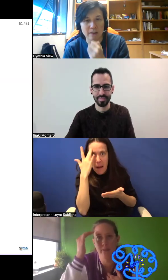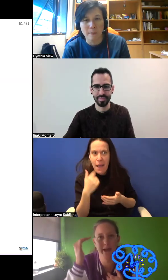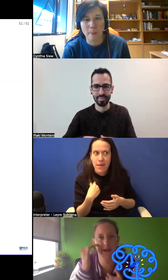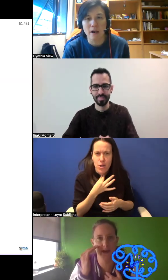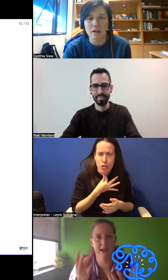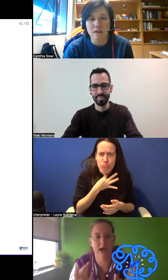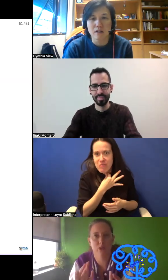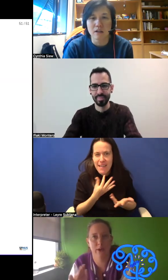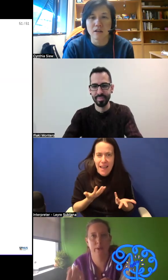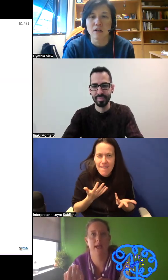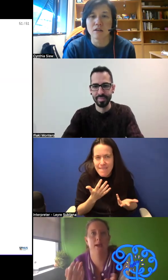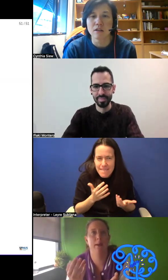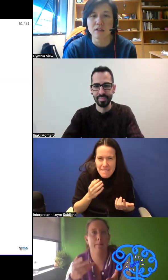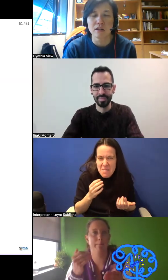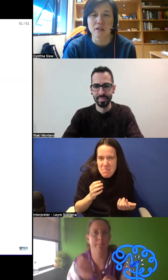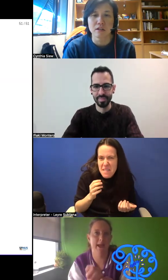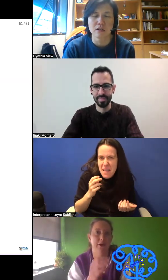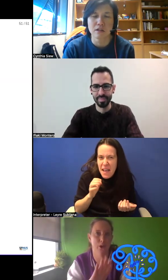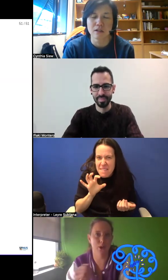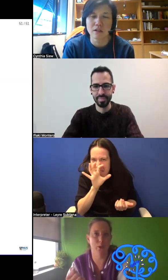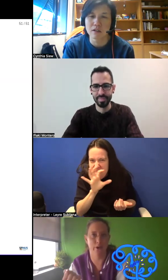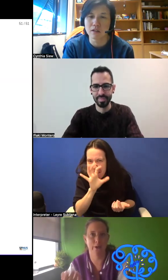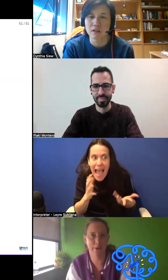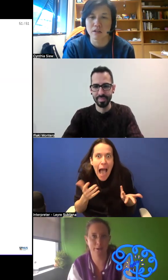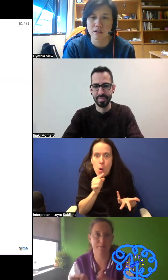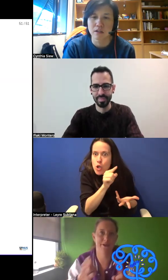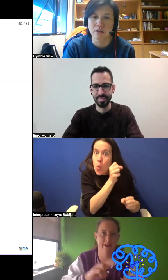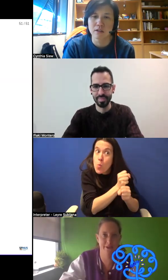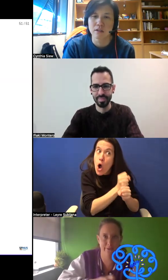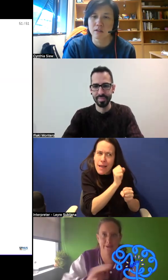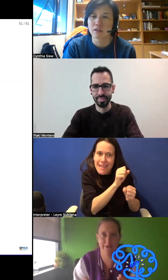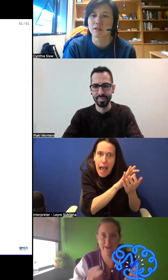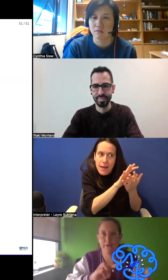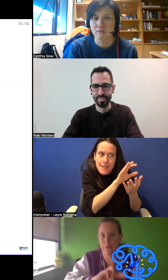your opinion. Like, how can we make your work